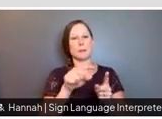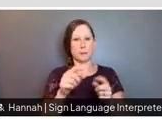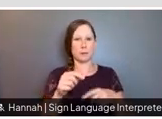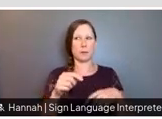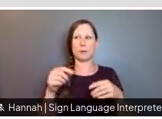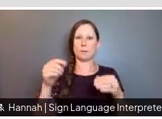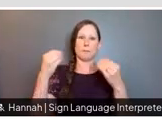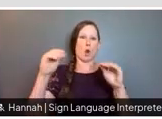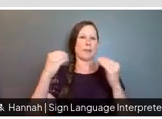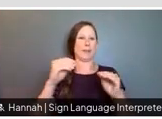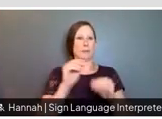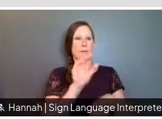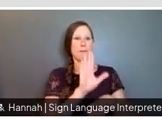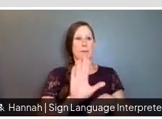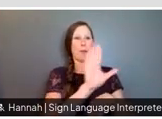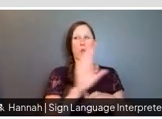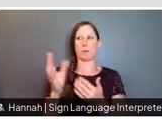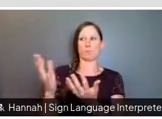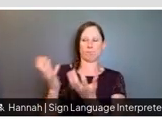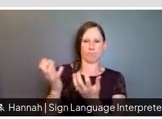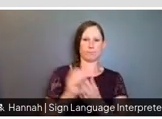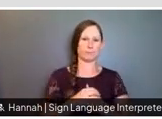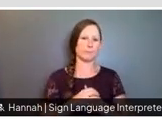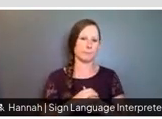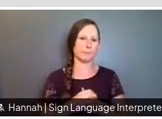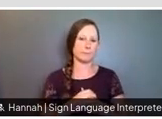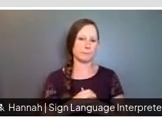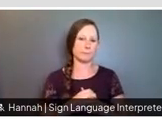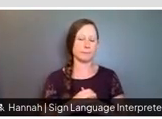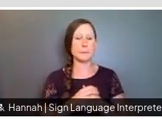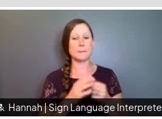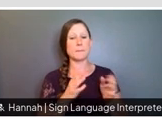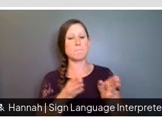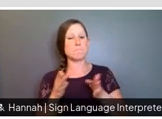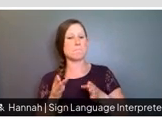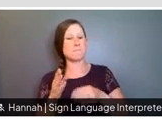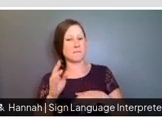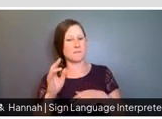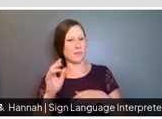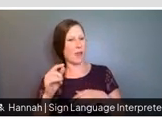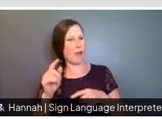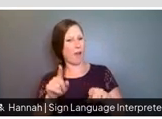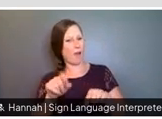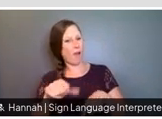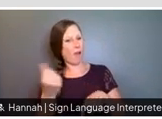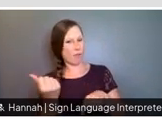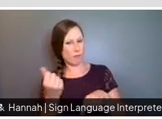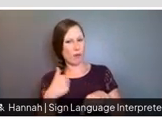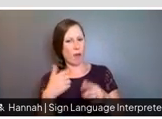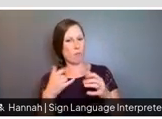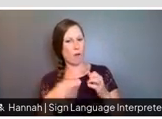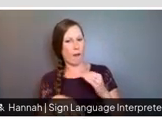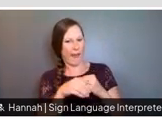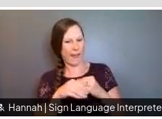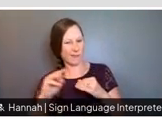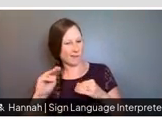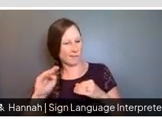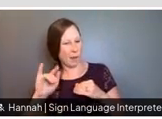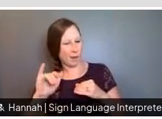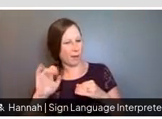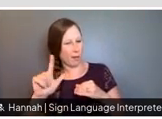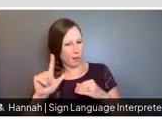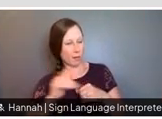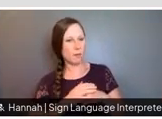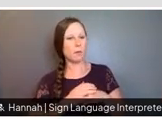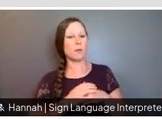market impact. And Jackie, the other thing I'd also just add is just strategically as